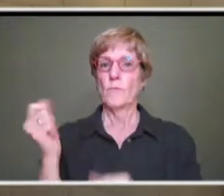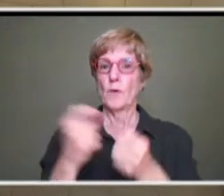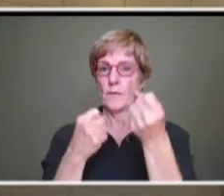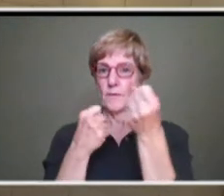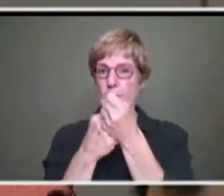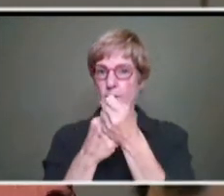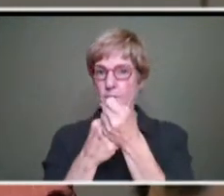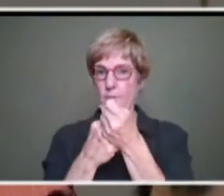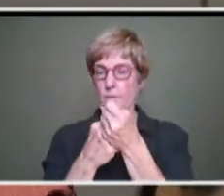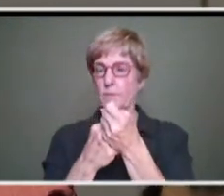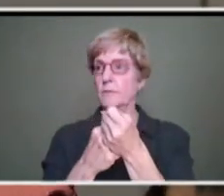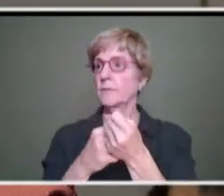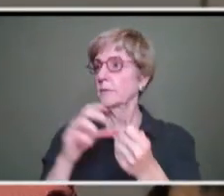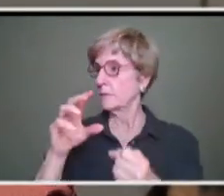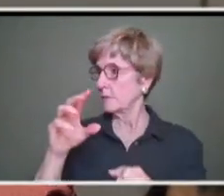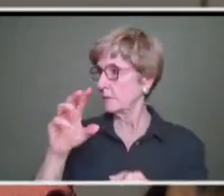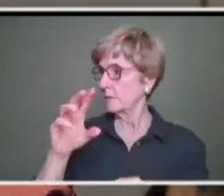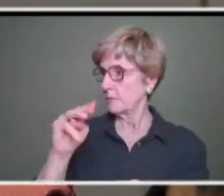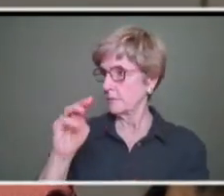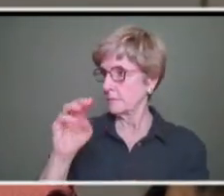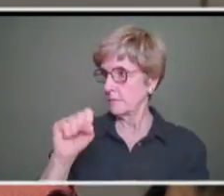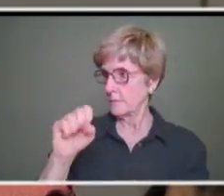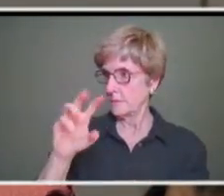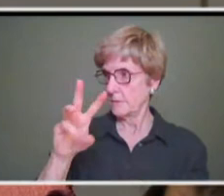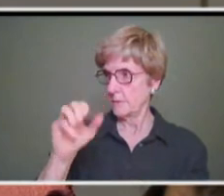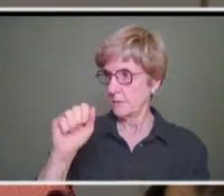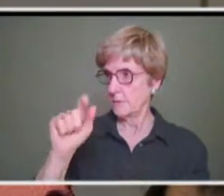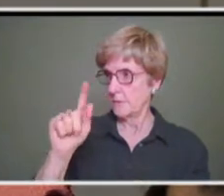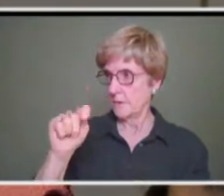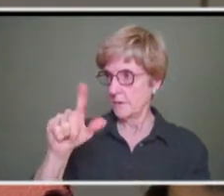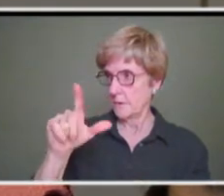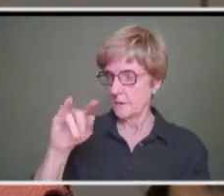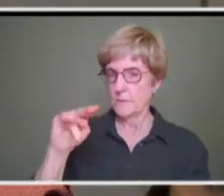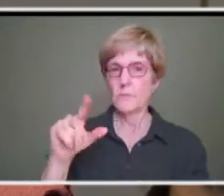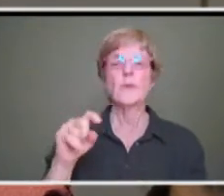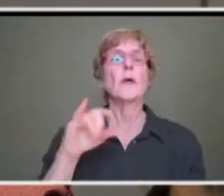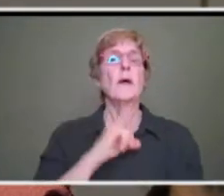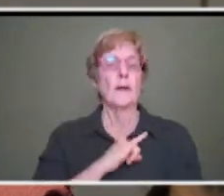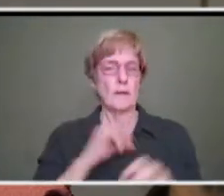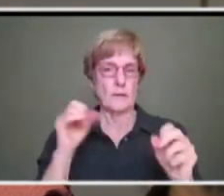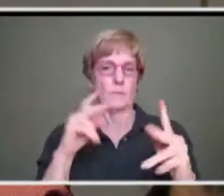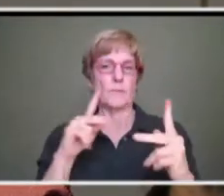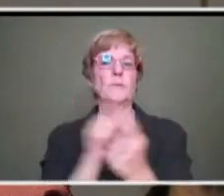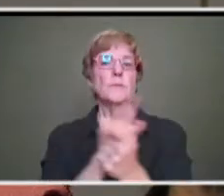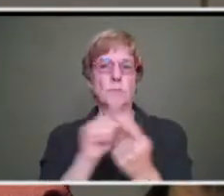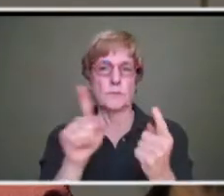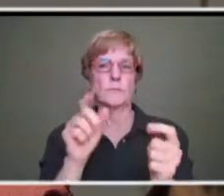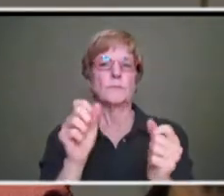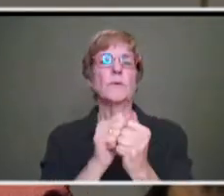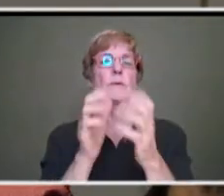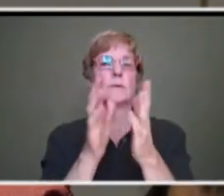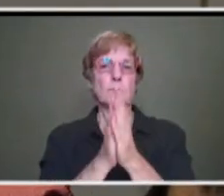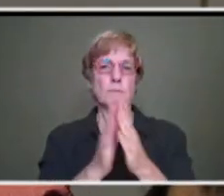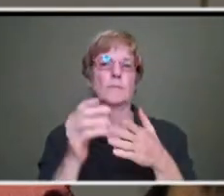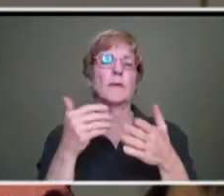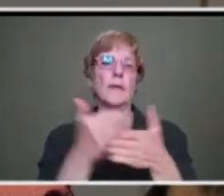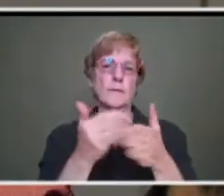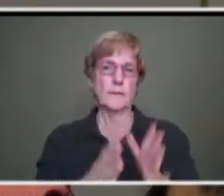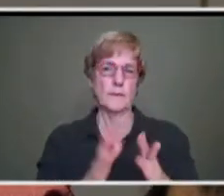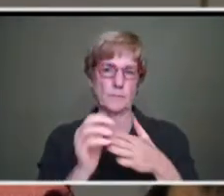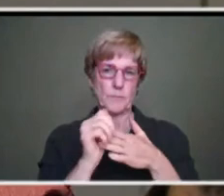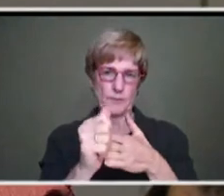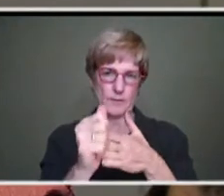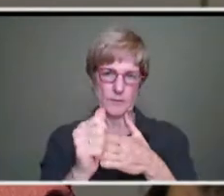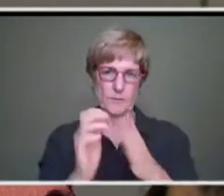that from Miss watlington yep um so I just want to say that I did get a chance to meet with the petitioner and the neighborhood leaders again this month and